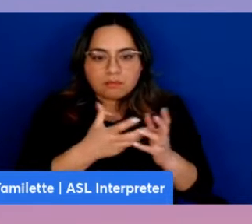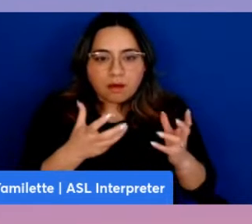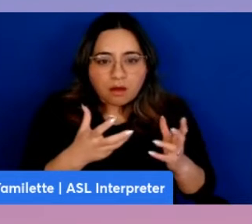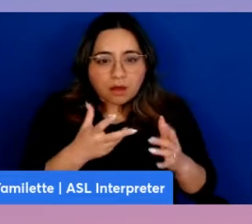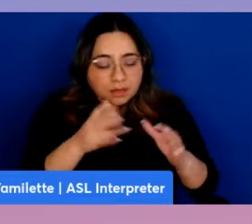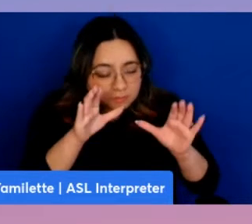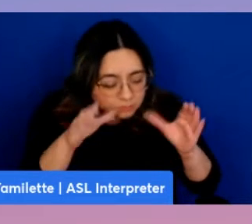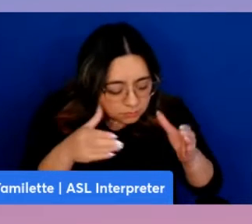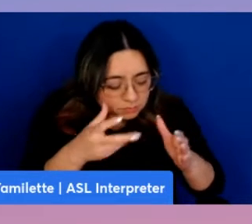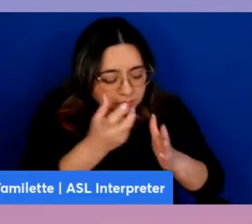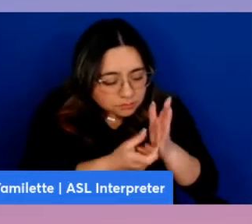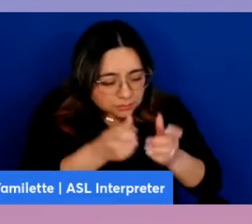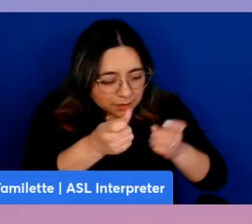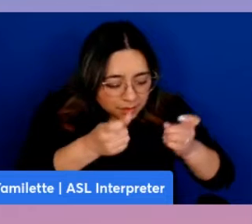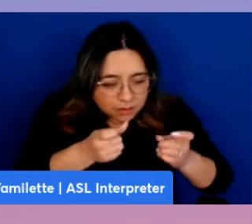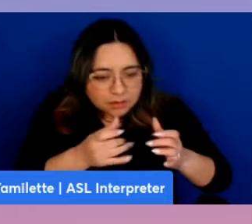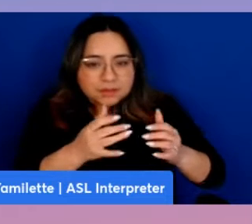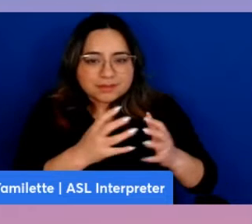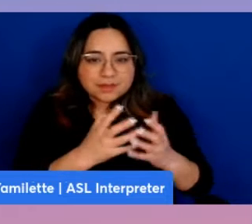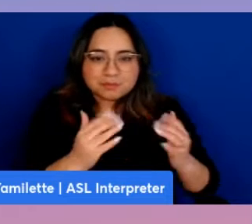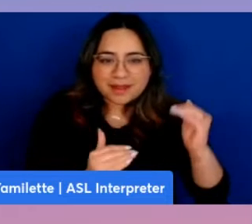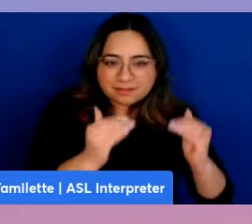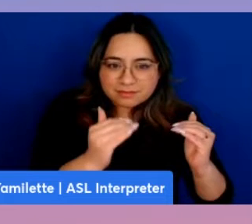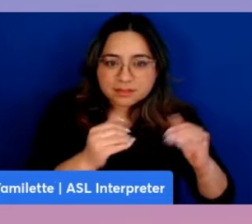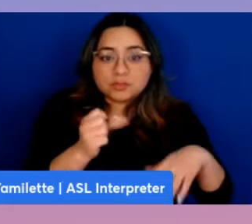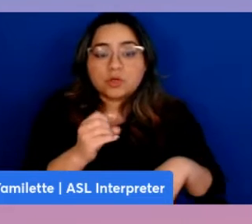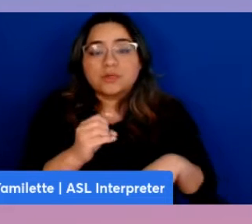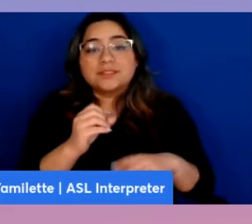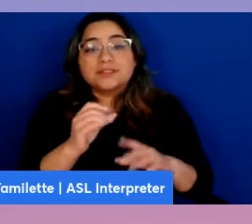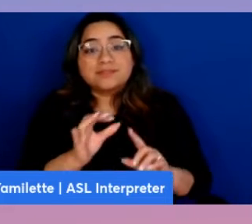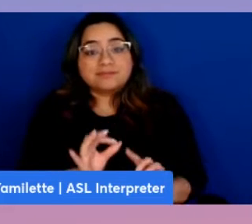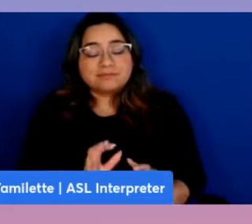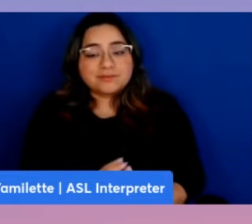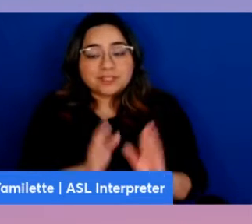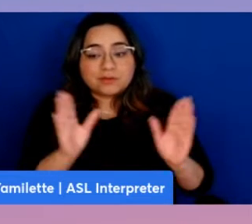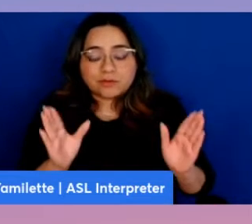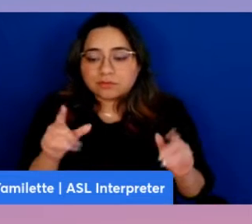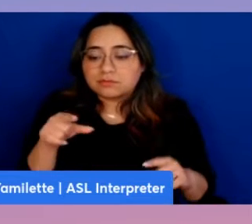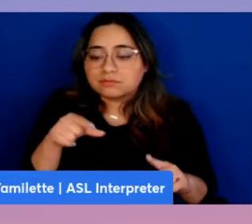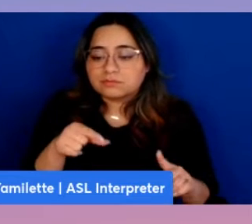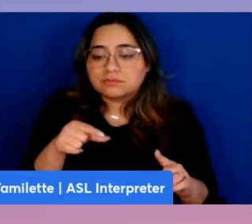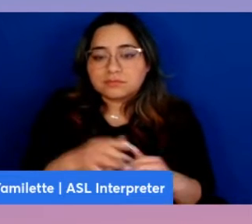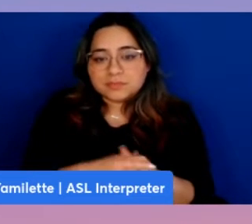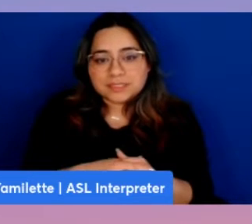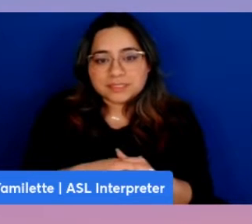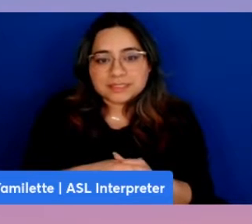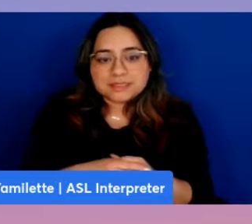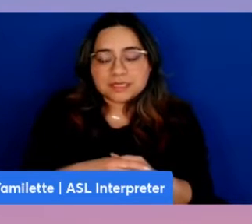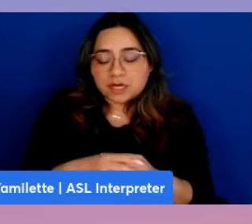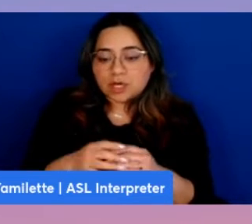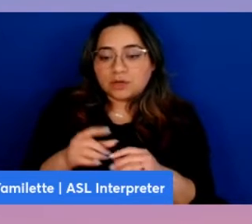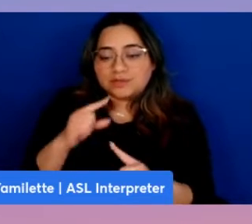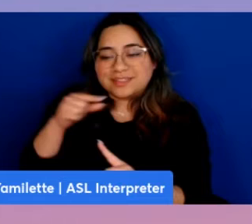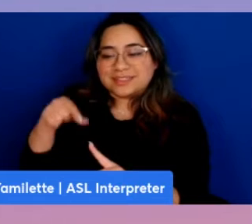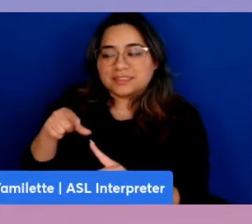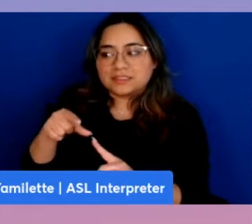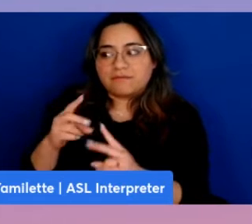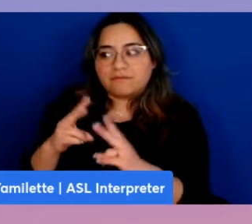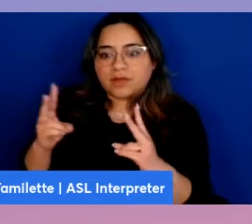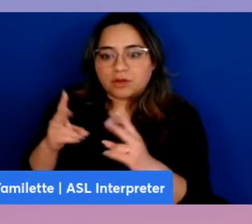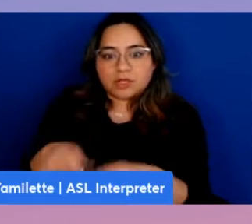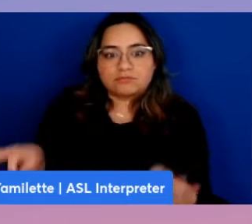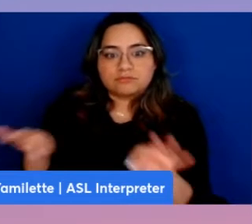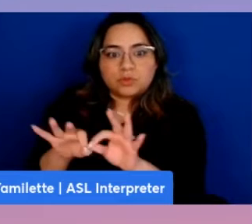patterns. Overall, as always, I think automation emerges as a crucial solution to these challenges.